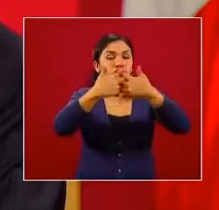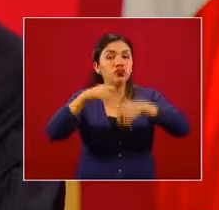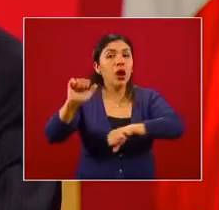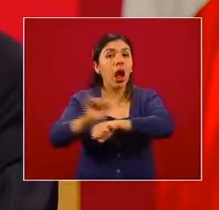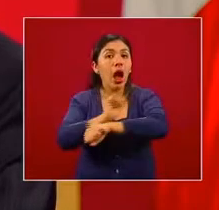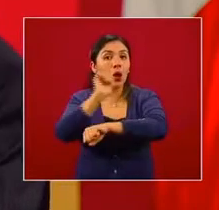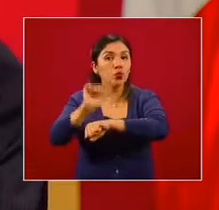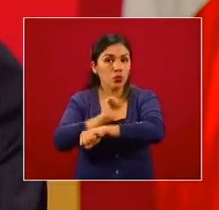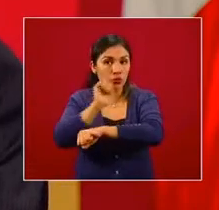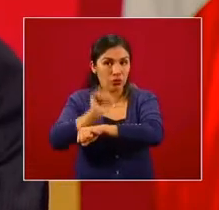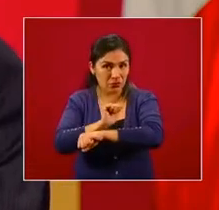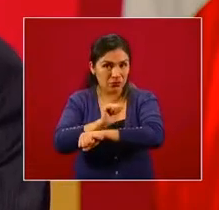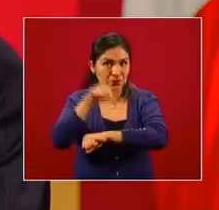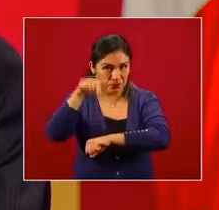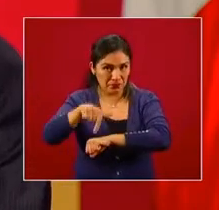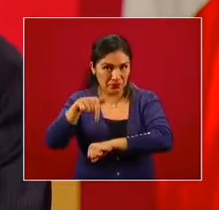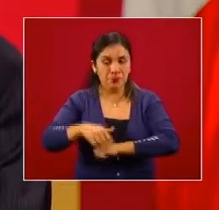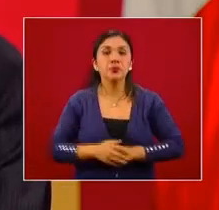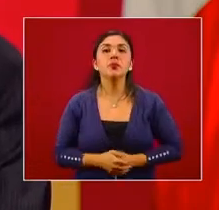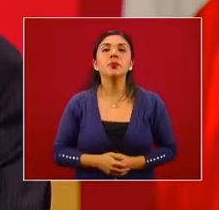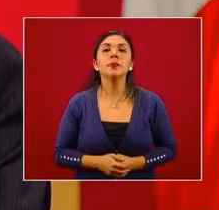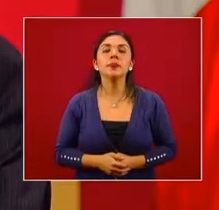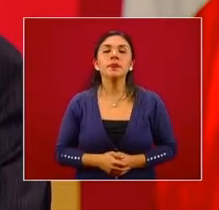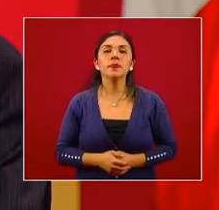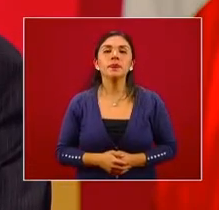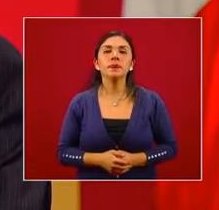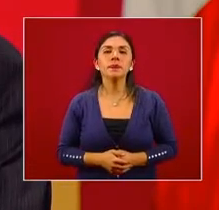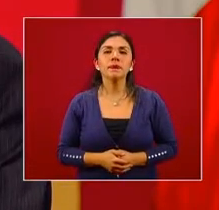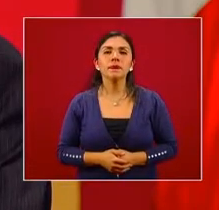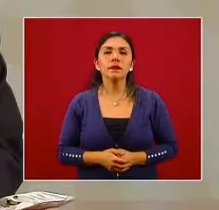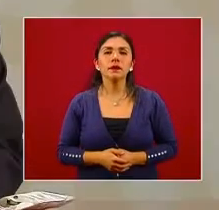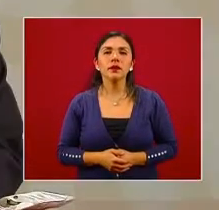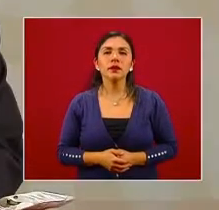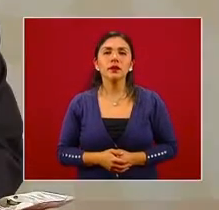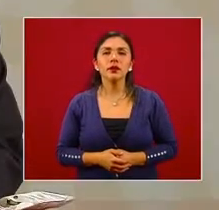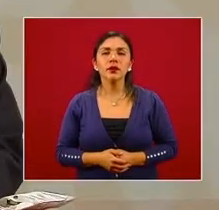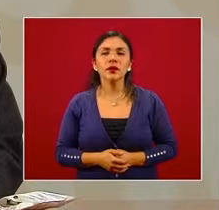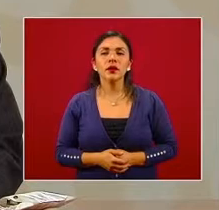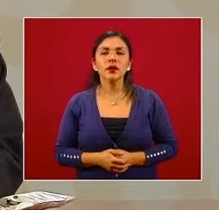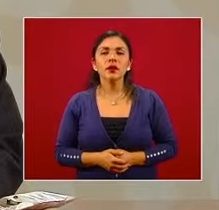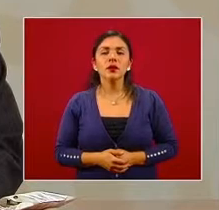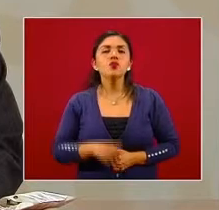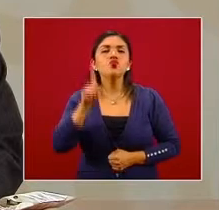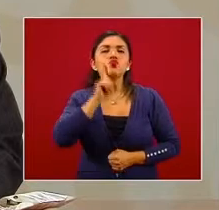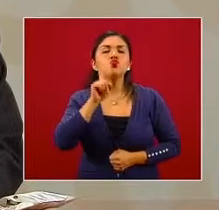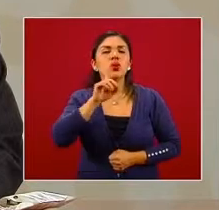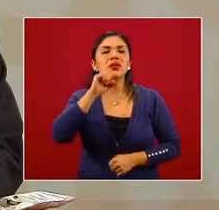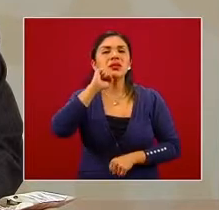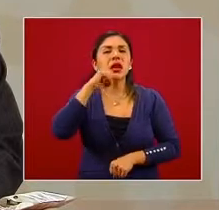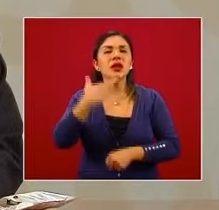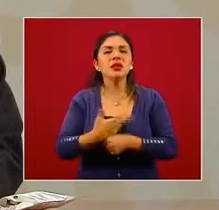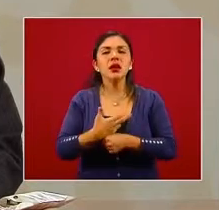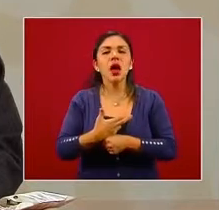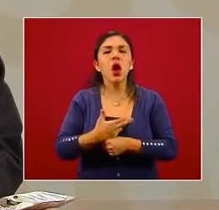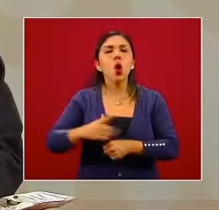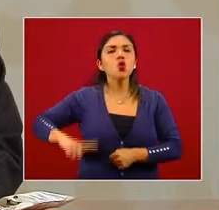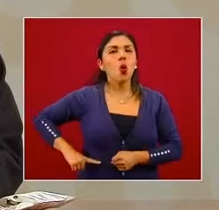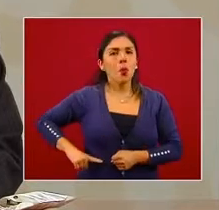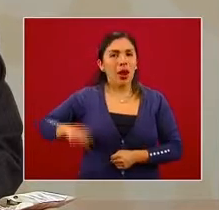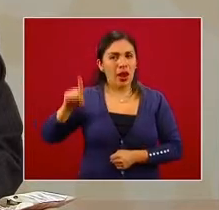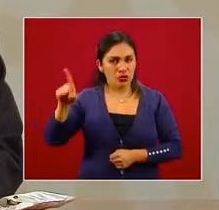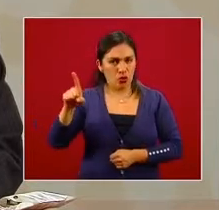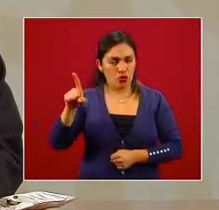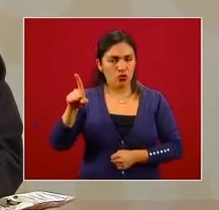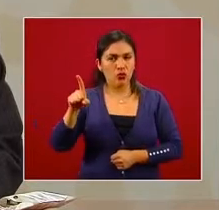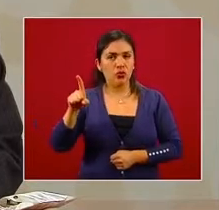is activity with regard to automobile manufacturing. We wanted to get them together. We had the